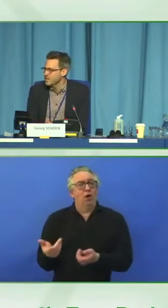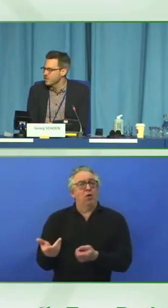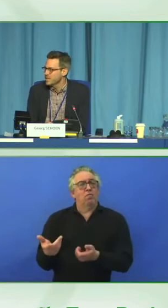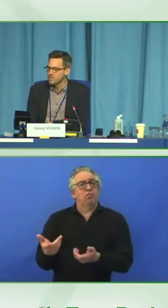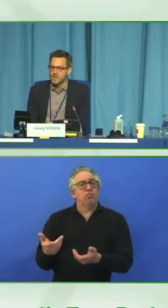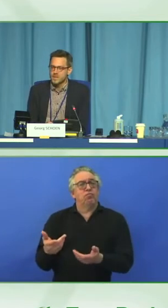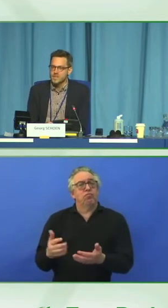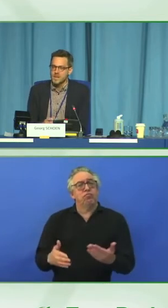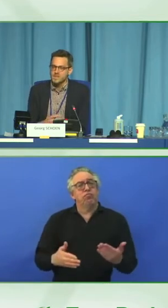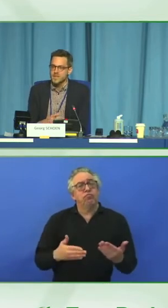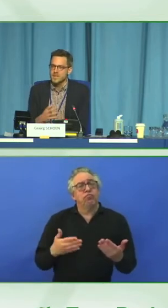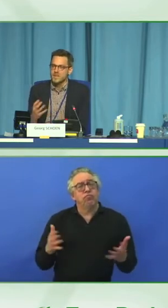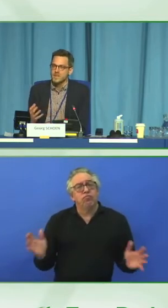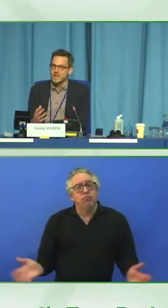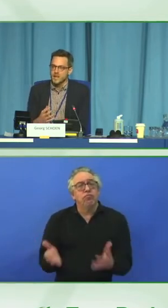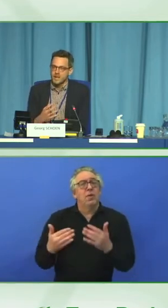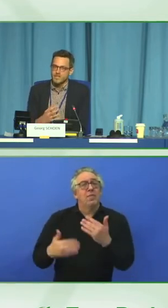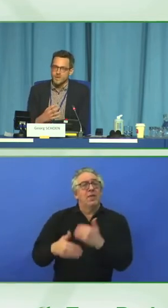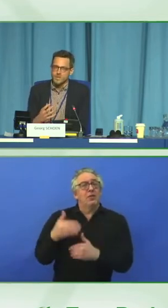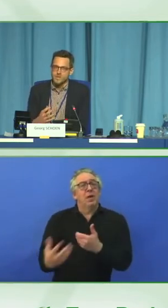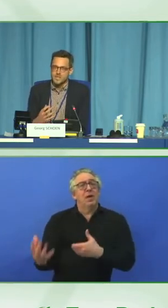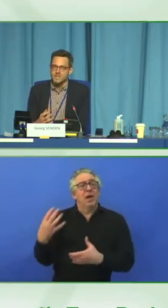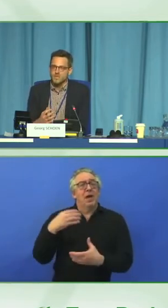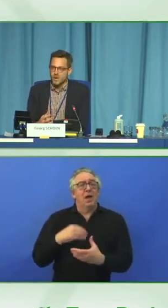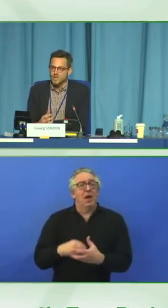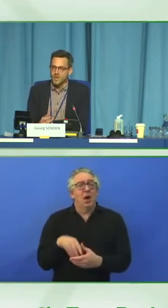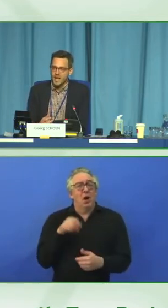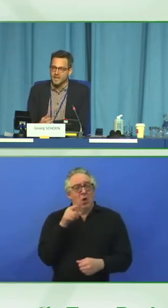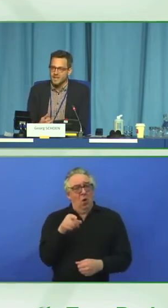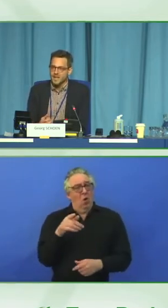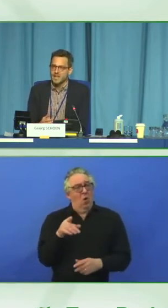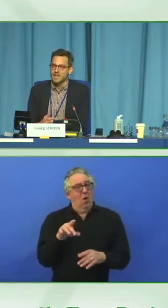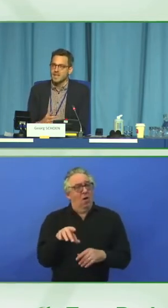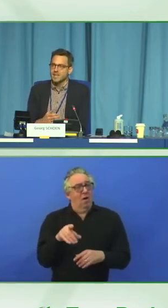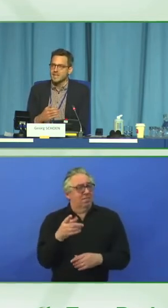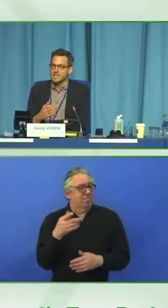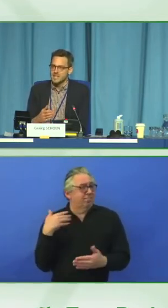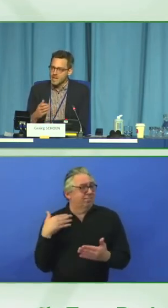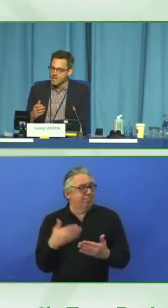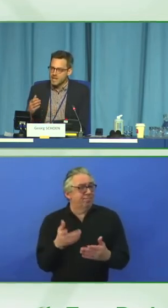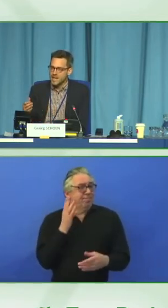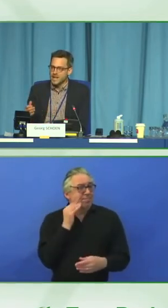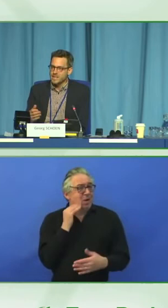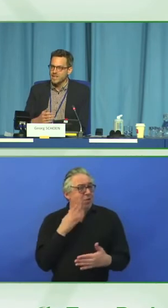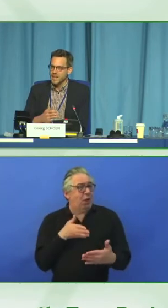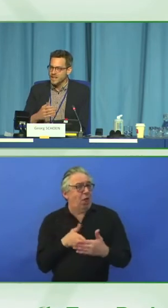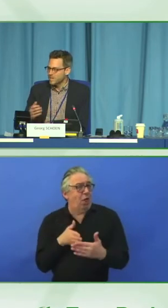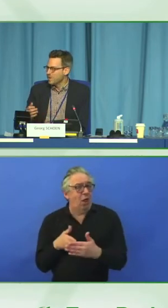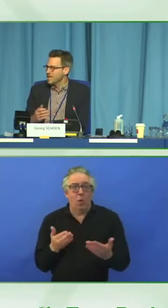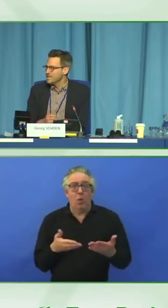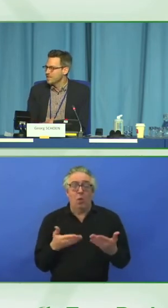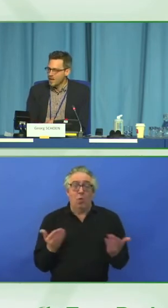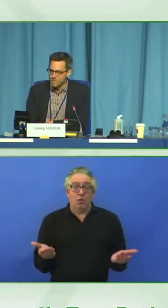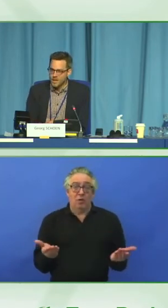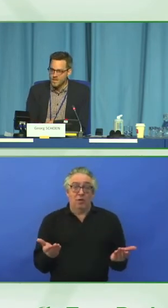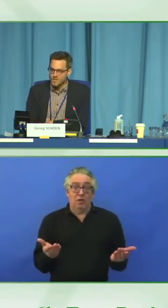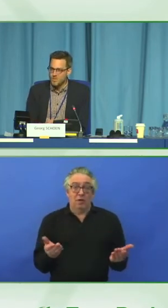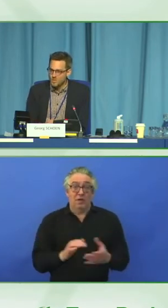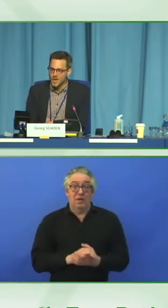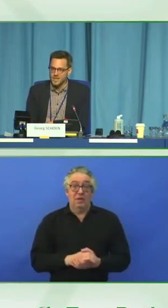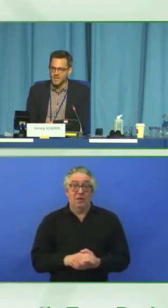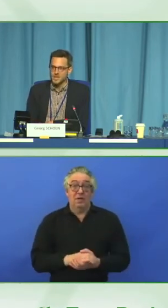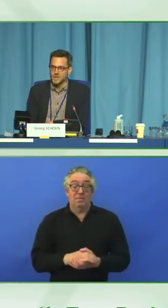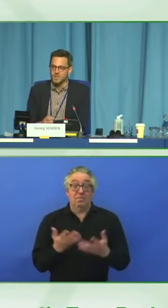like to attach to it, because I think we also see worldwide disabled-led enterprise